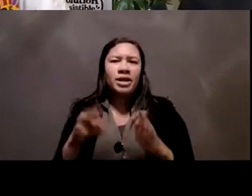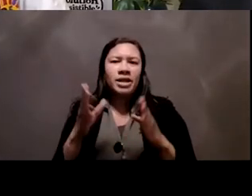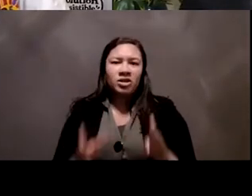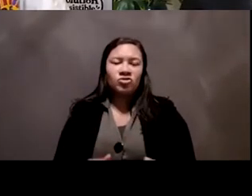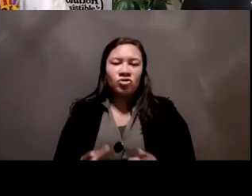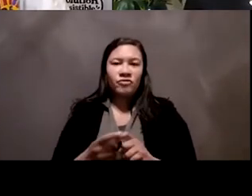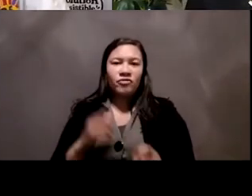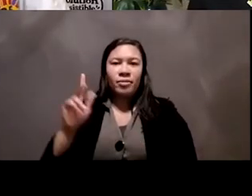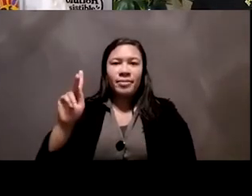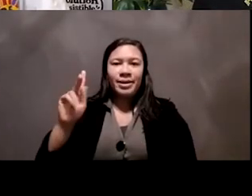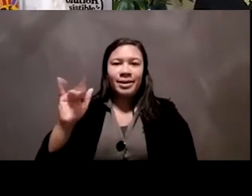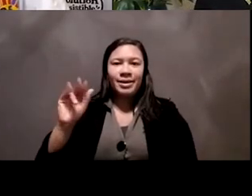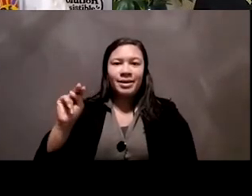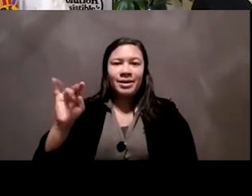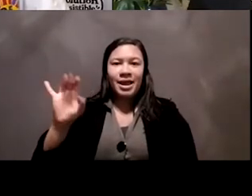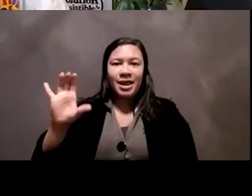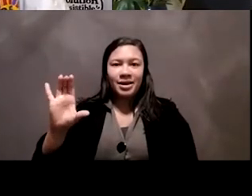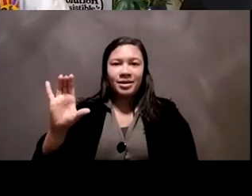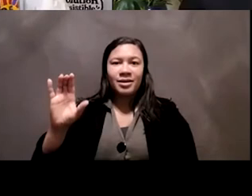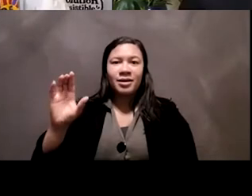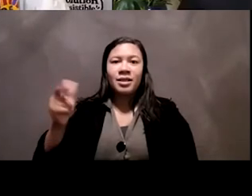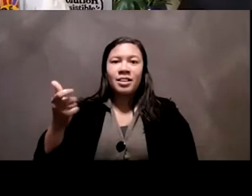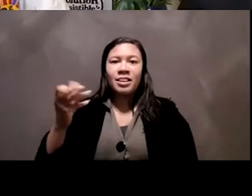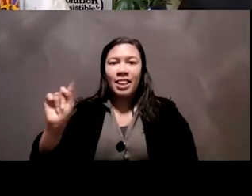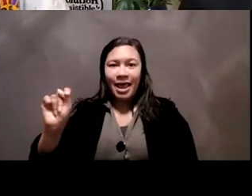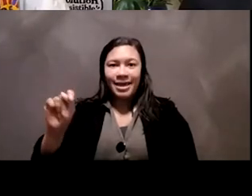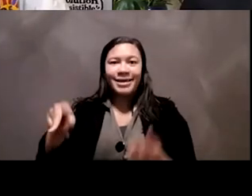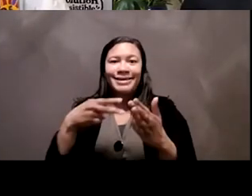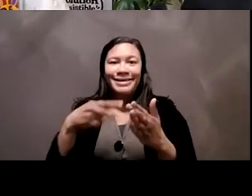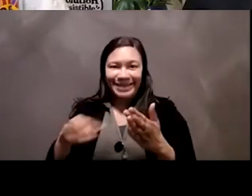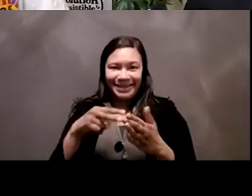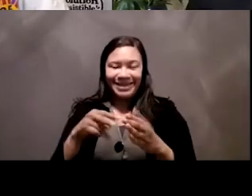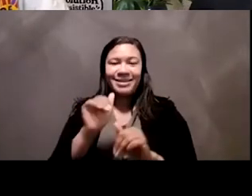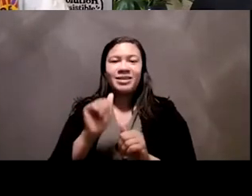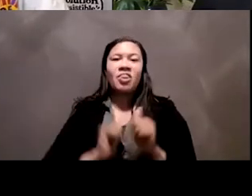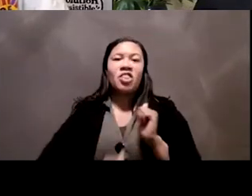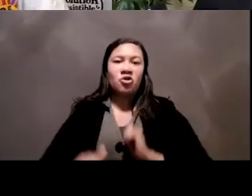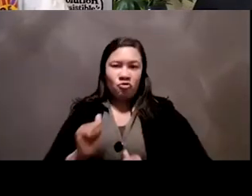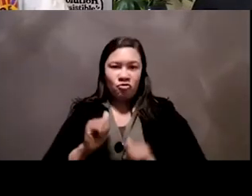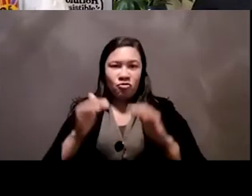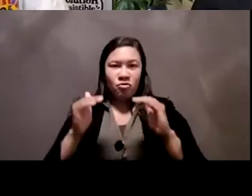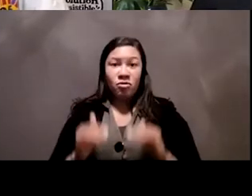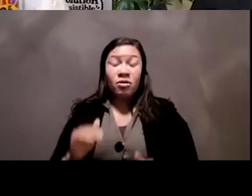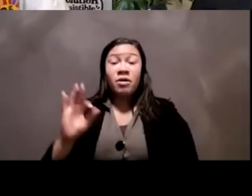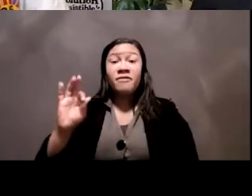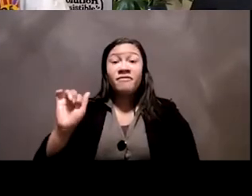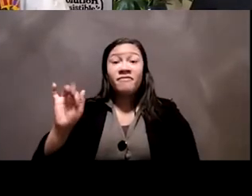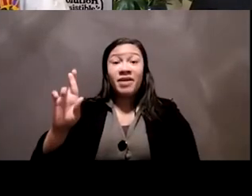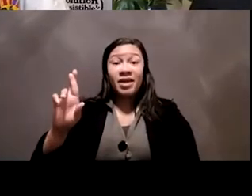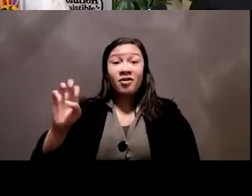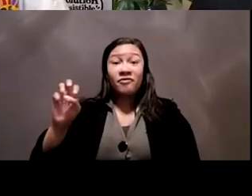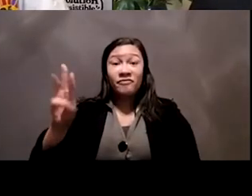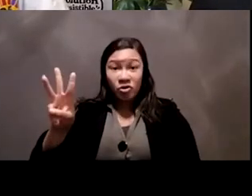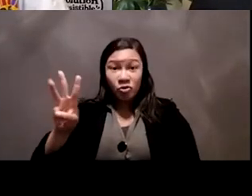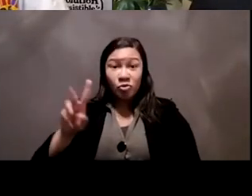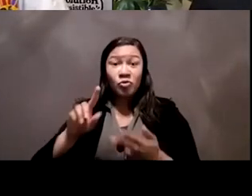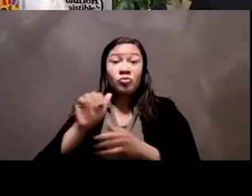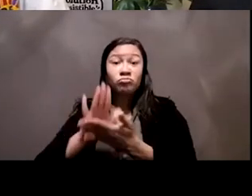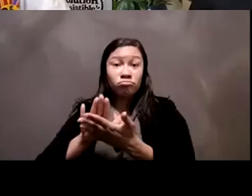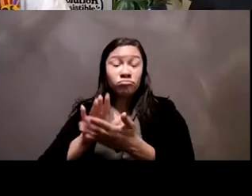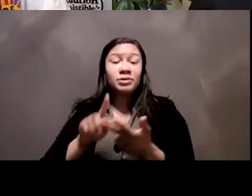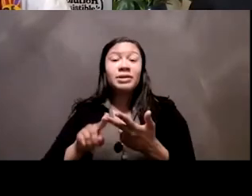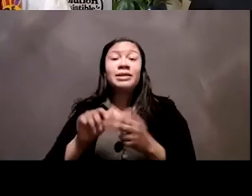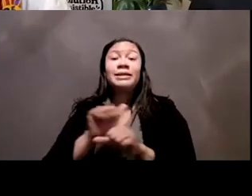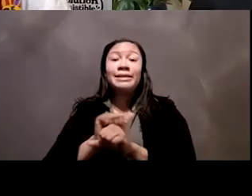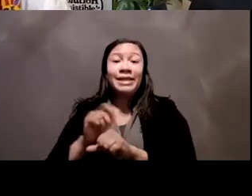Dance Theater, who everyone should check out. And then there's nods to Fairview and Slave Play in the book. And